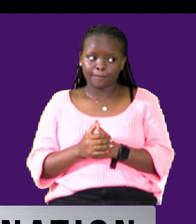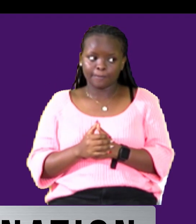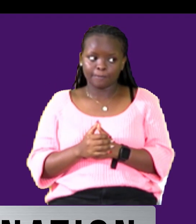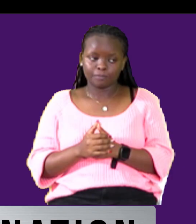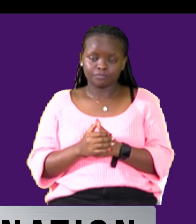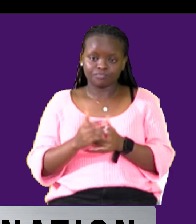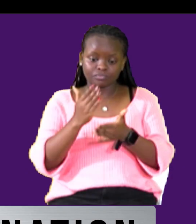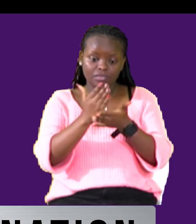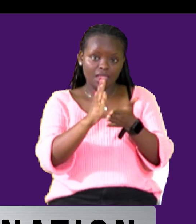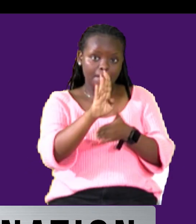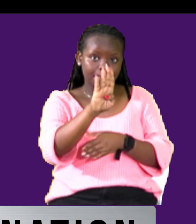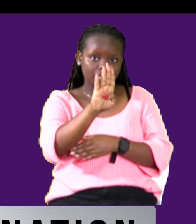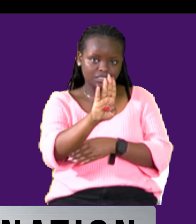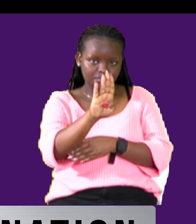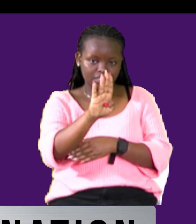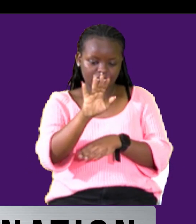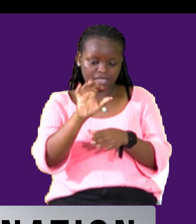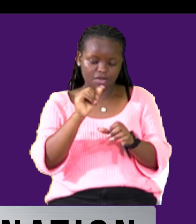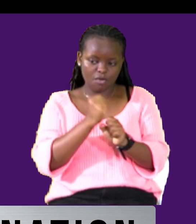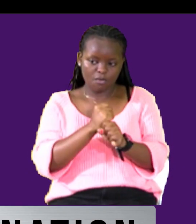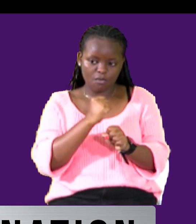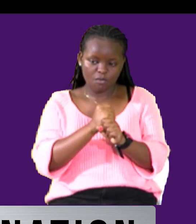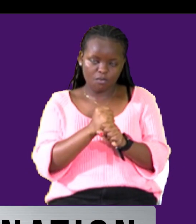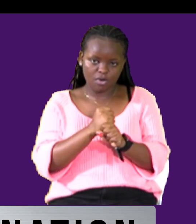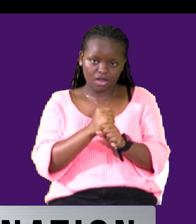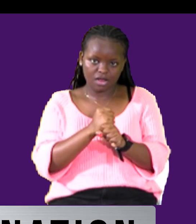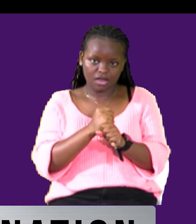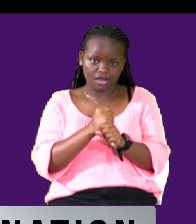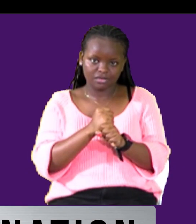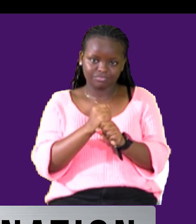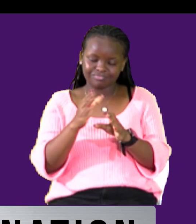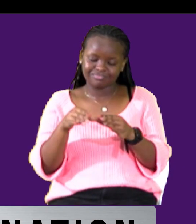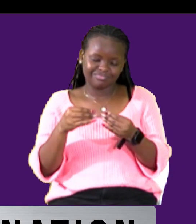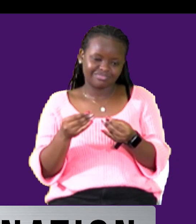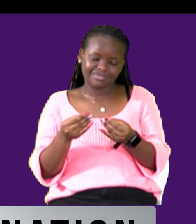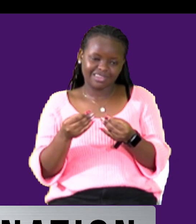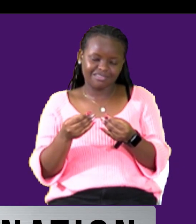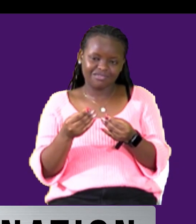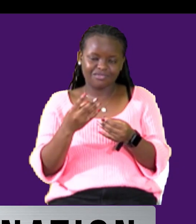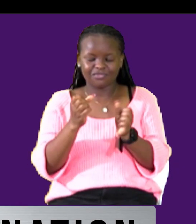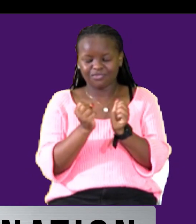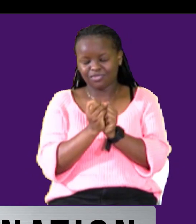B, you have the functions of the county, which I want to believe, give or take, 14.